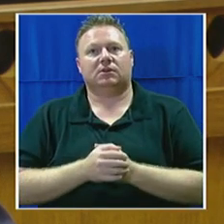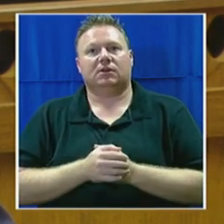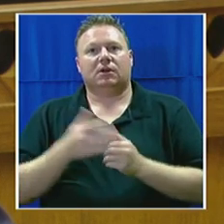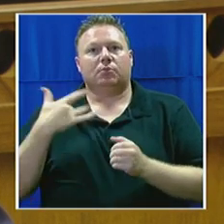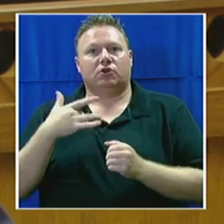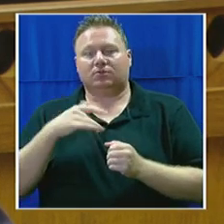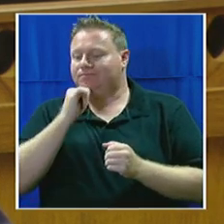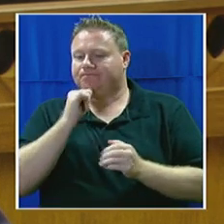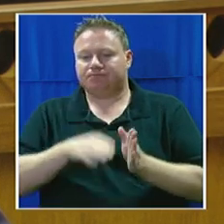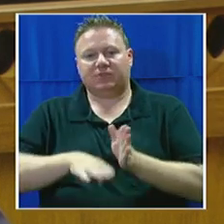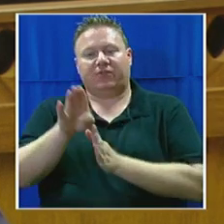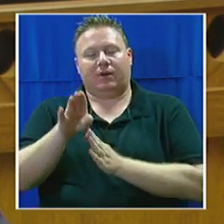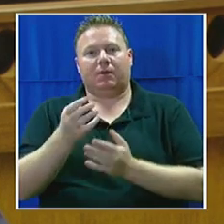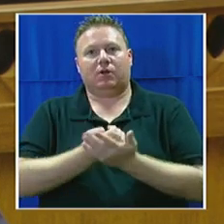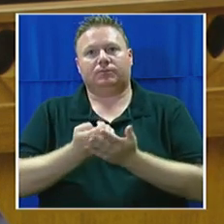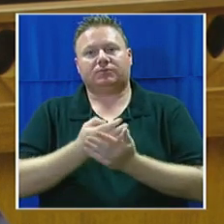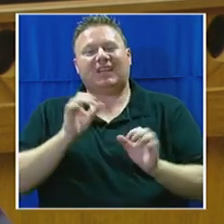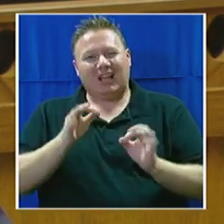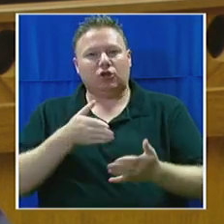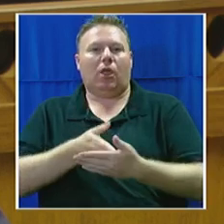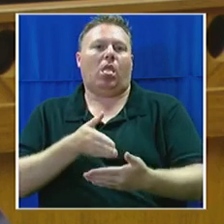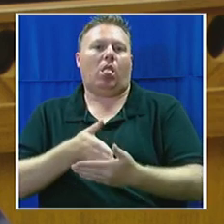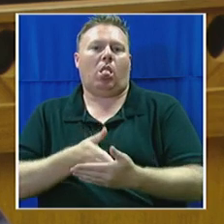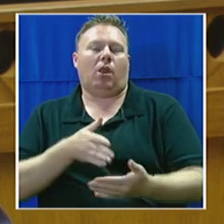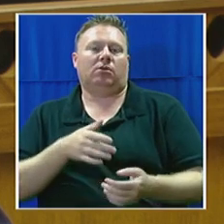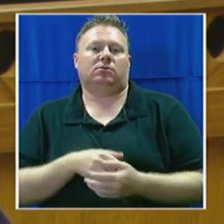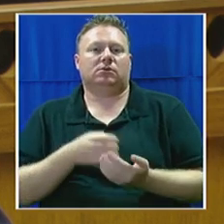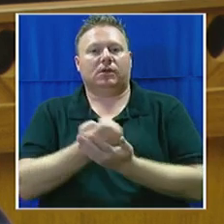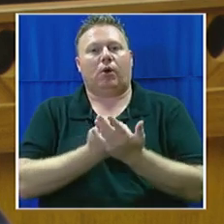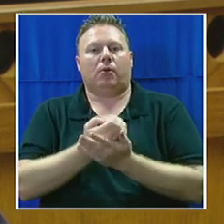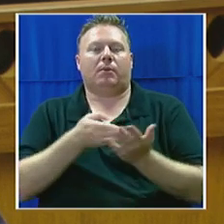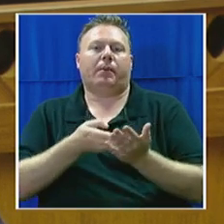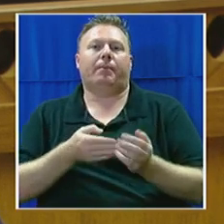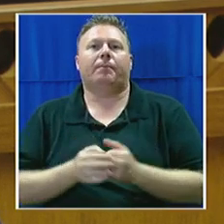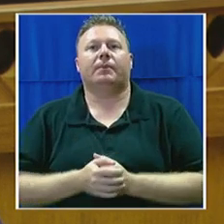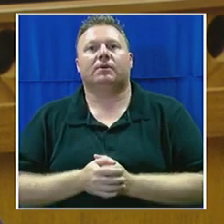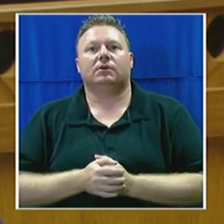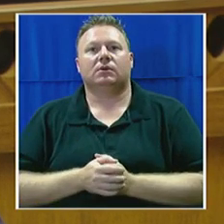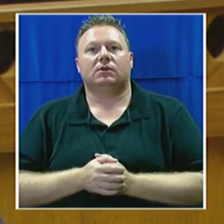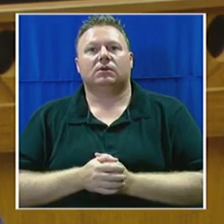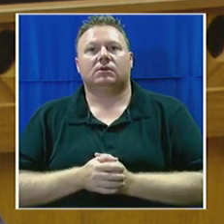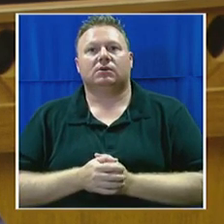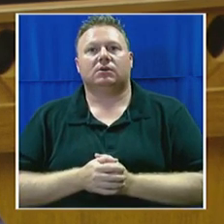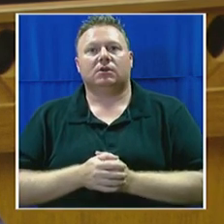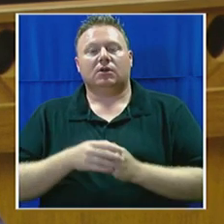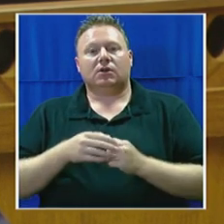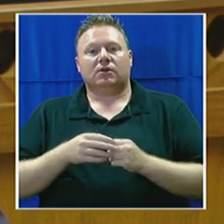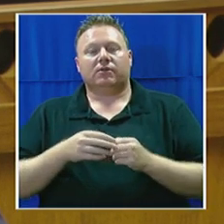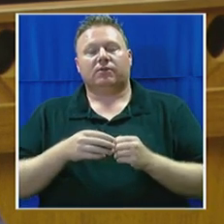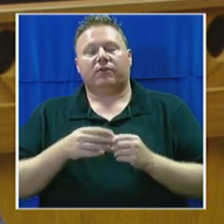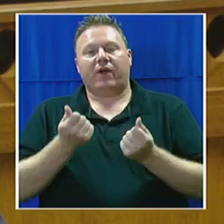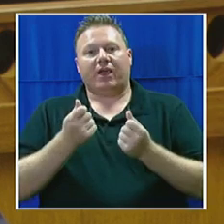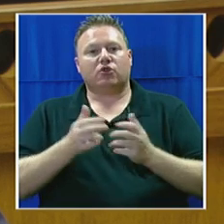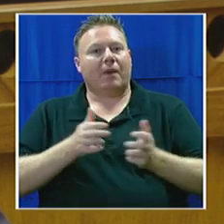development and economy, but rather the obstacle. South Africa's municipal financial management is rotten and getting worse.